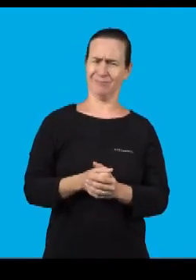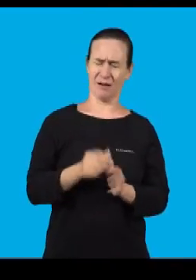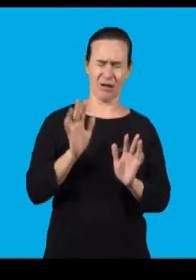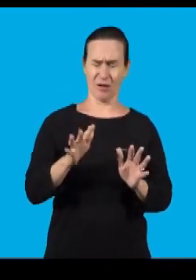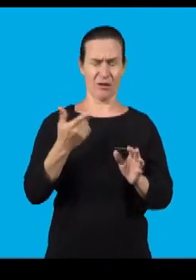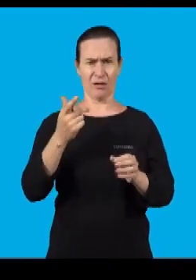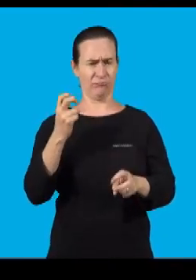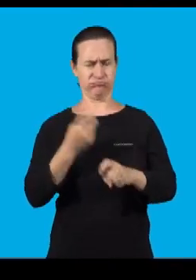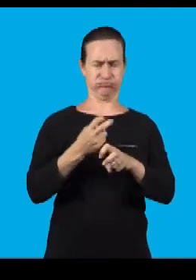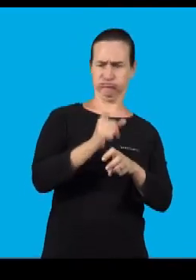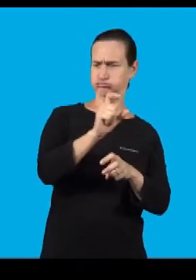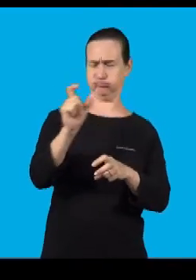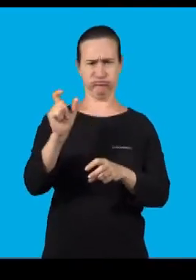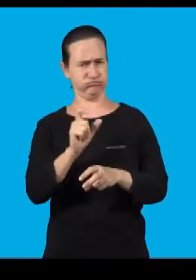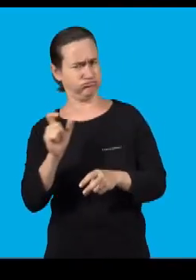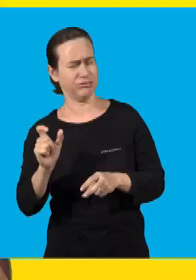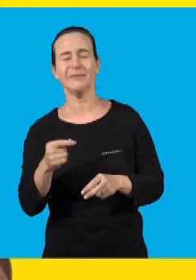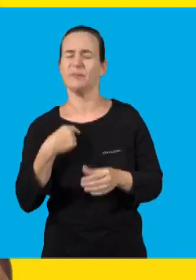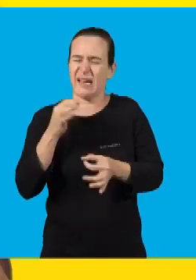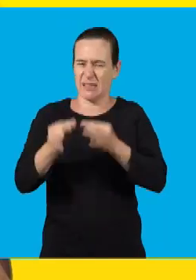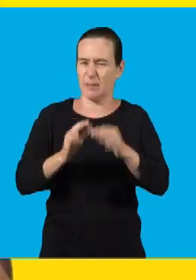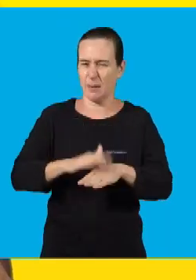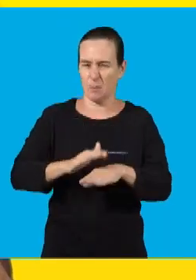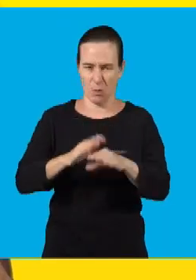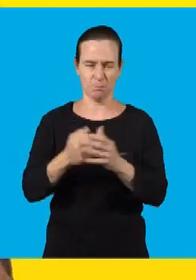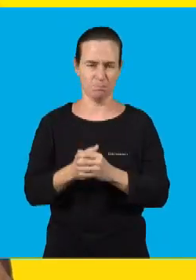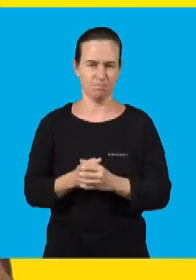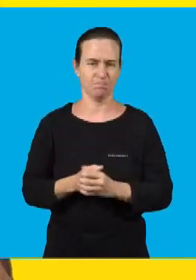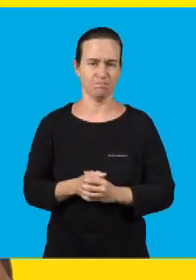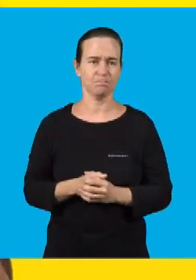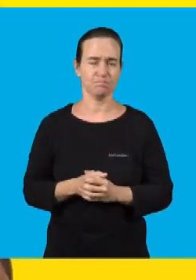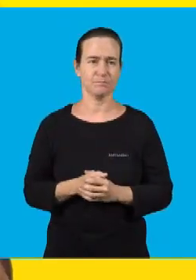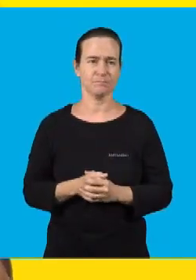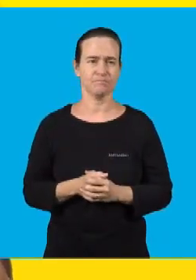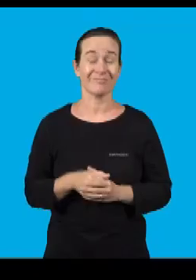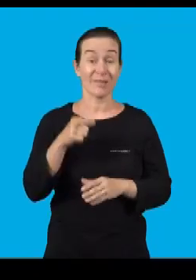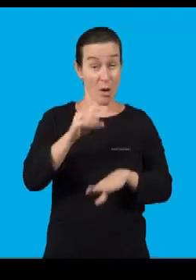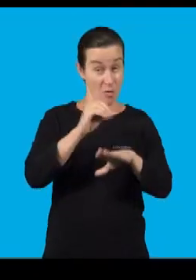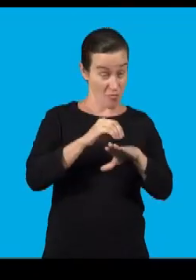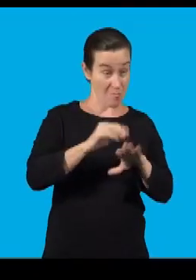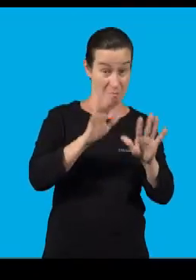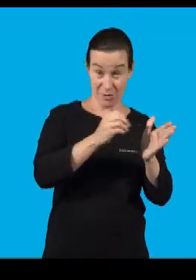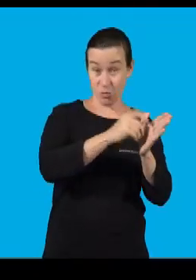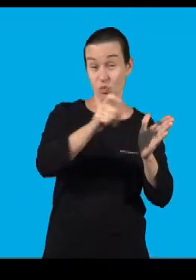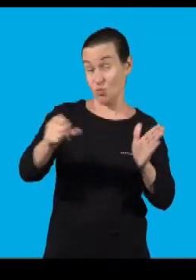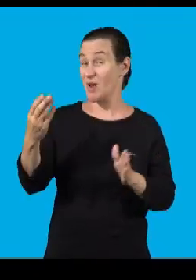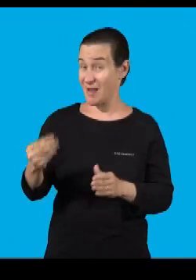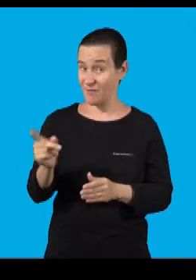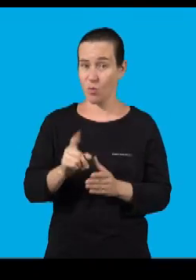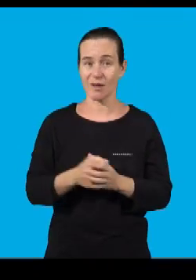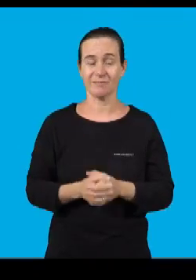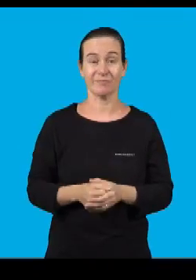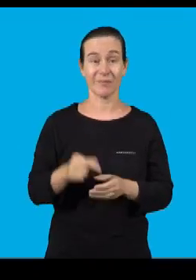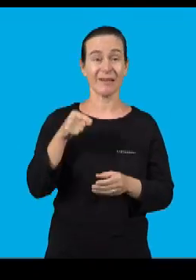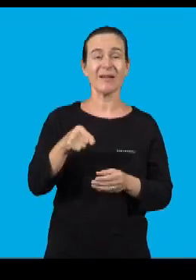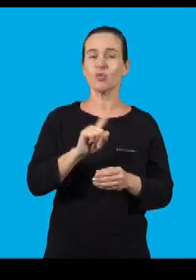it sounds like a whole lot of things you need to remember, so let's break it down for you. All right. What is the problem that we're dealing with?